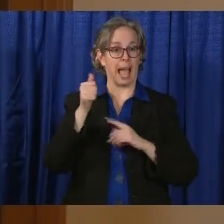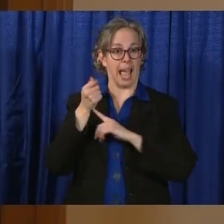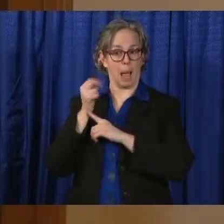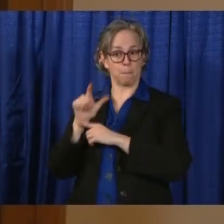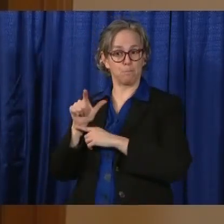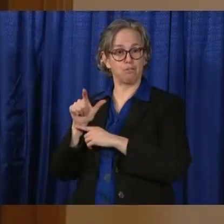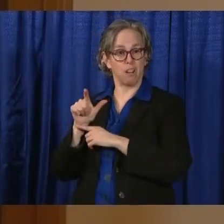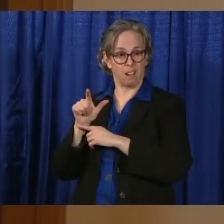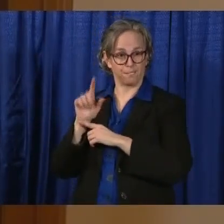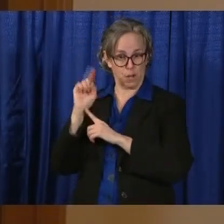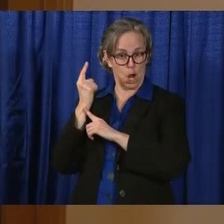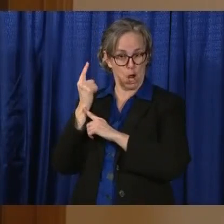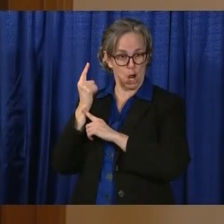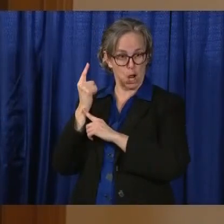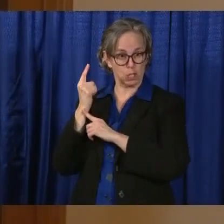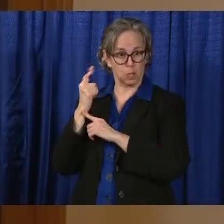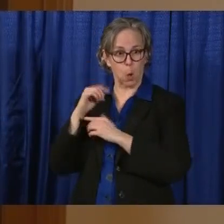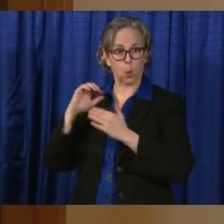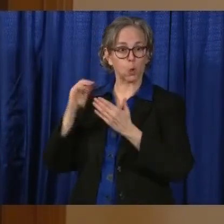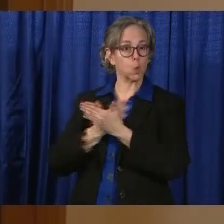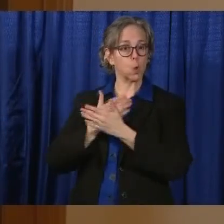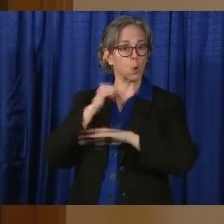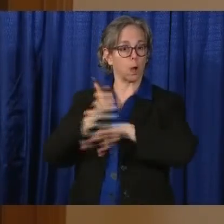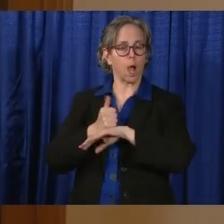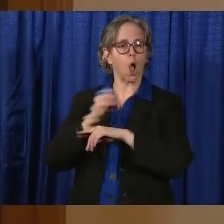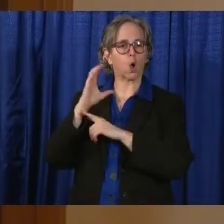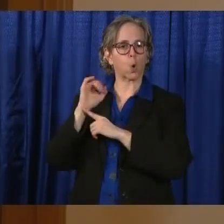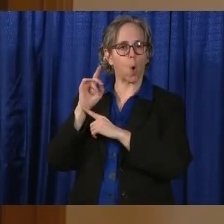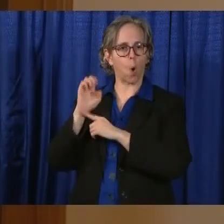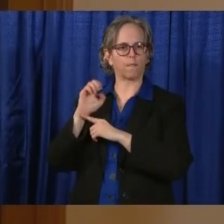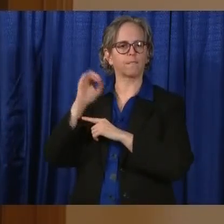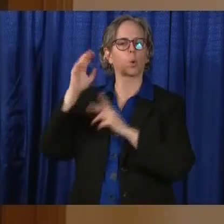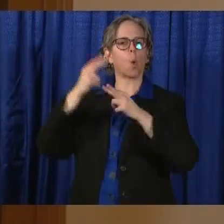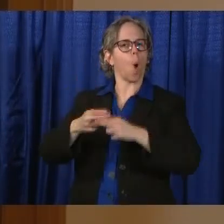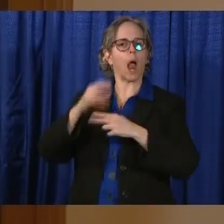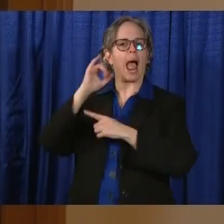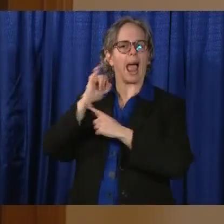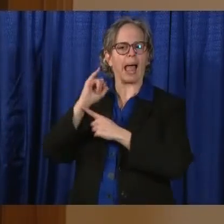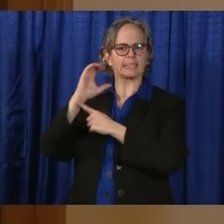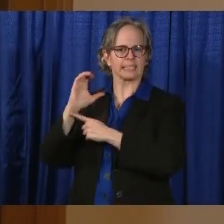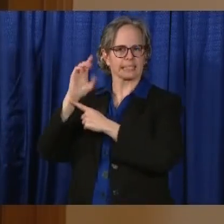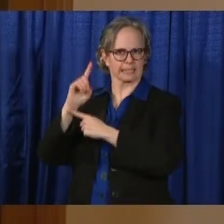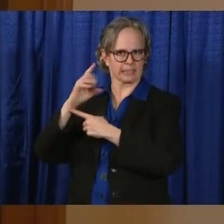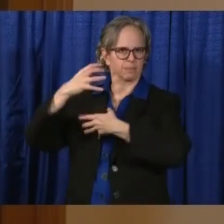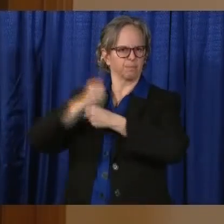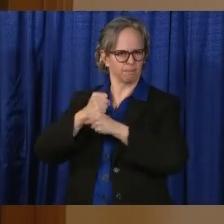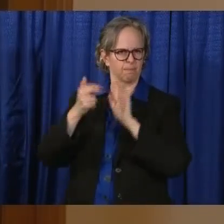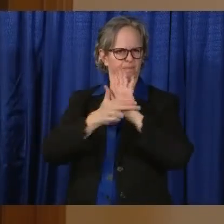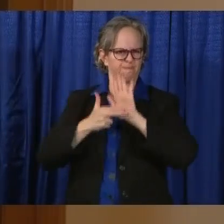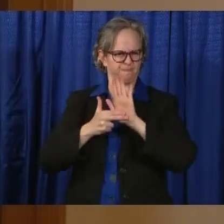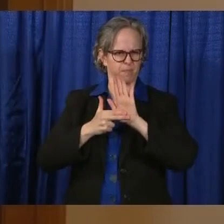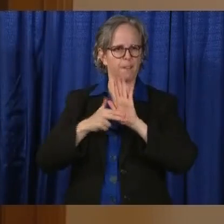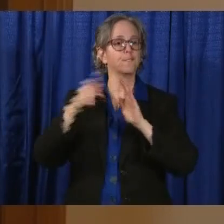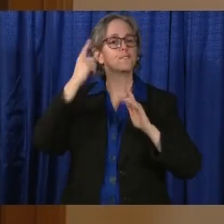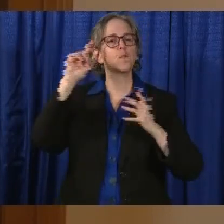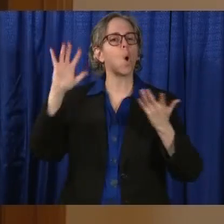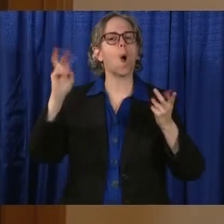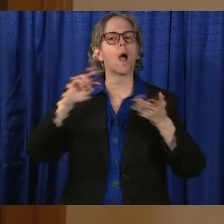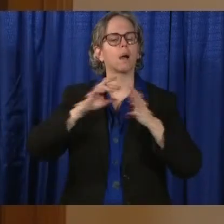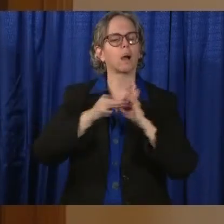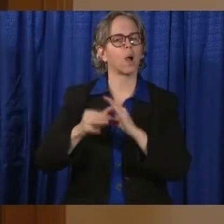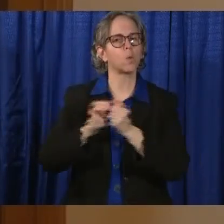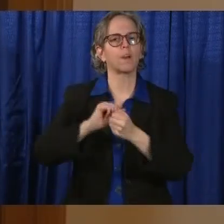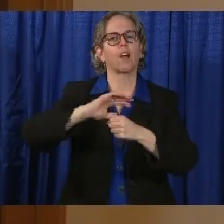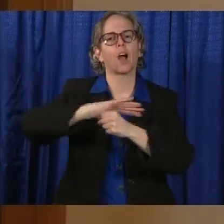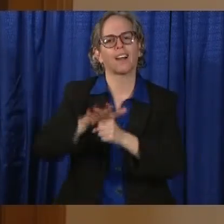codes for coronavirus. We have new data coming soon that will give us better insight into the hospitals. We still haven't, it